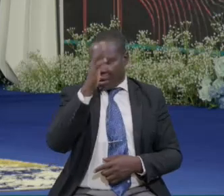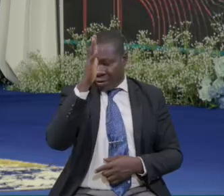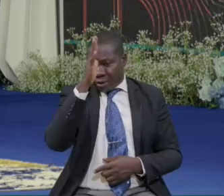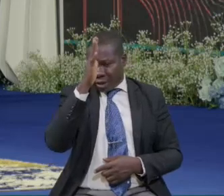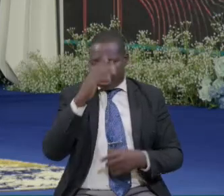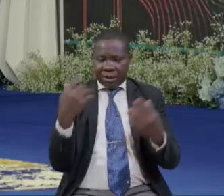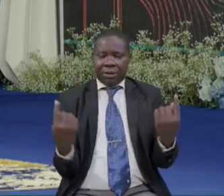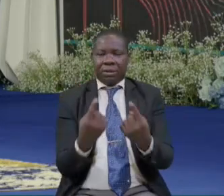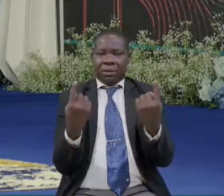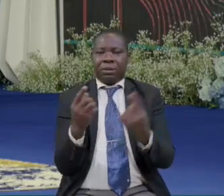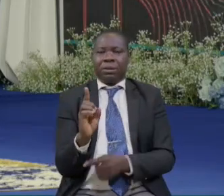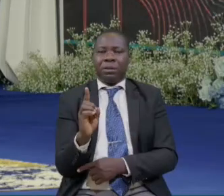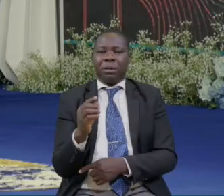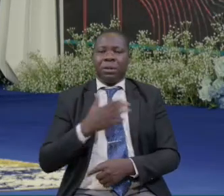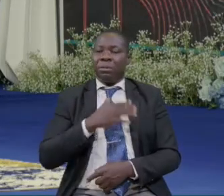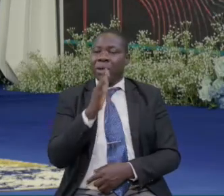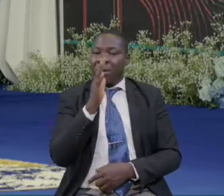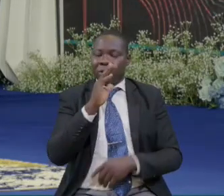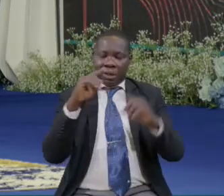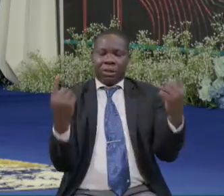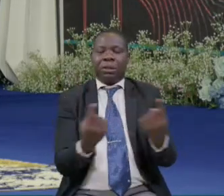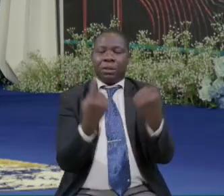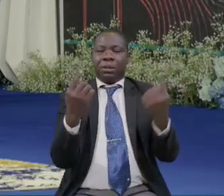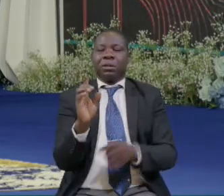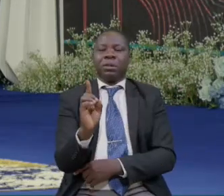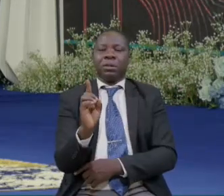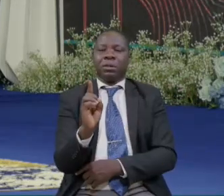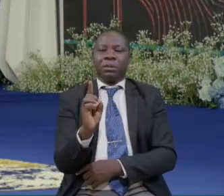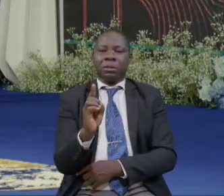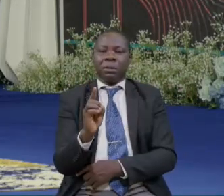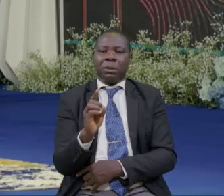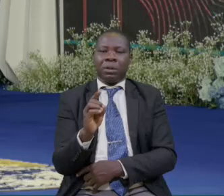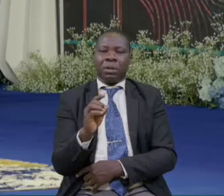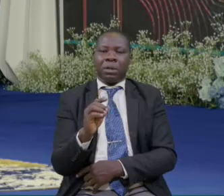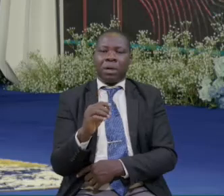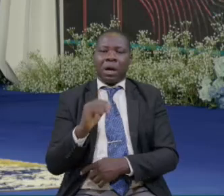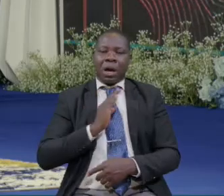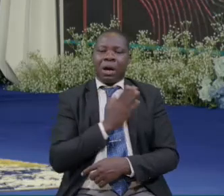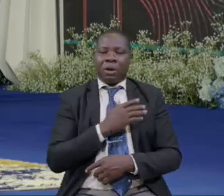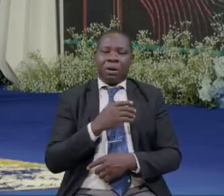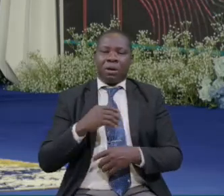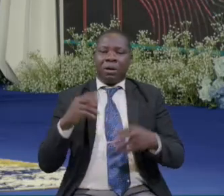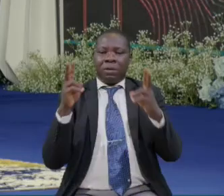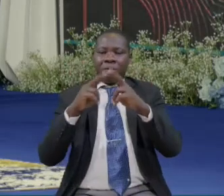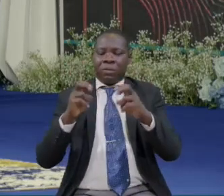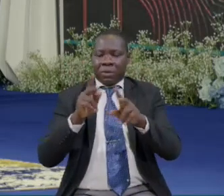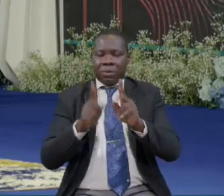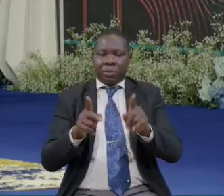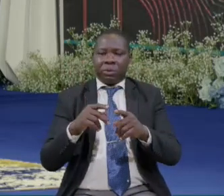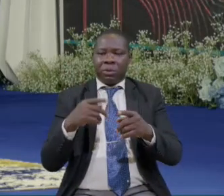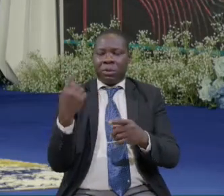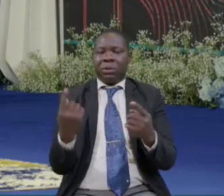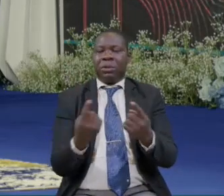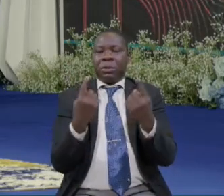My mother sinned. Our village people the sin, that's why all this is coming upon